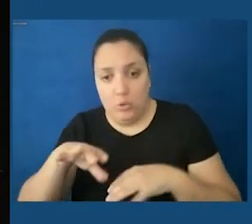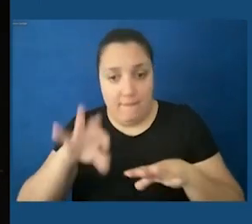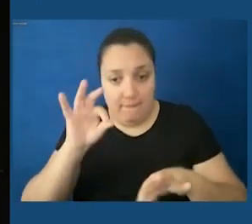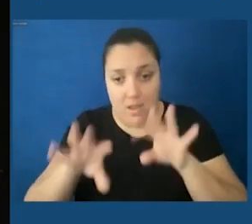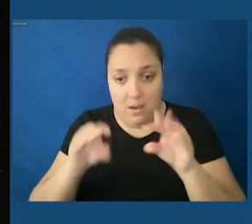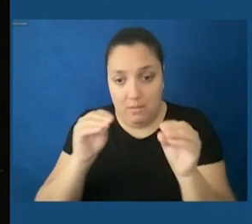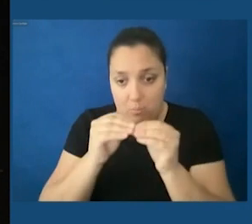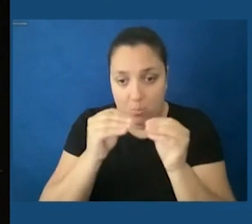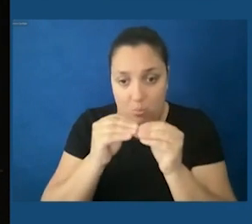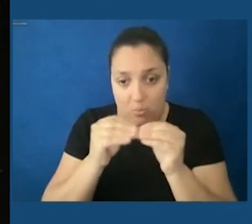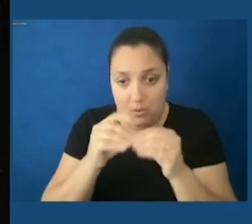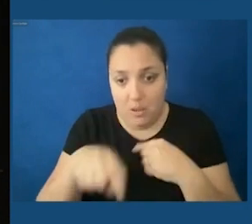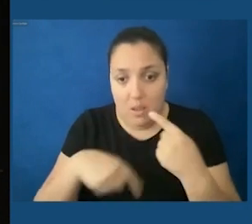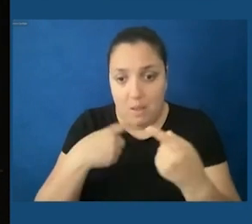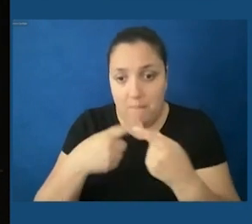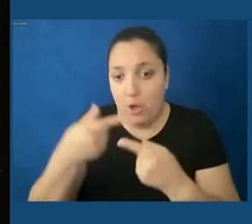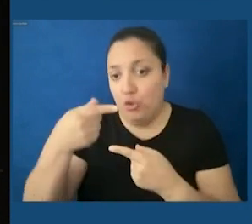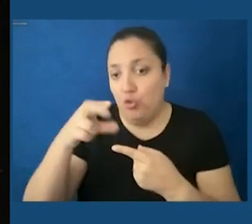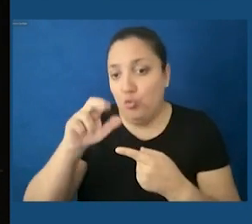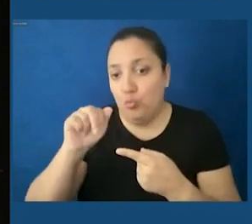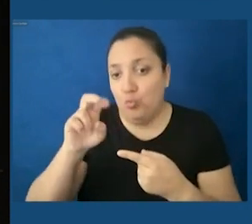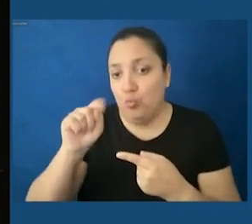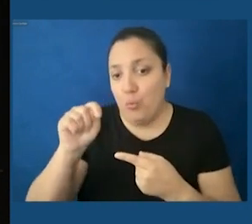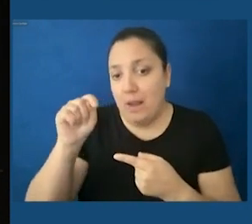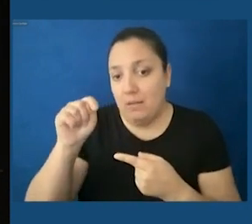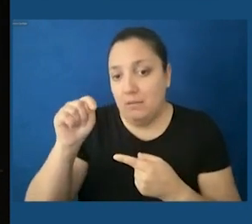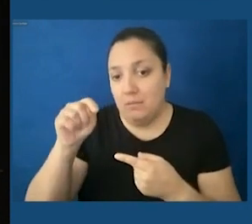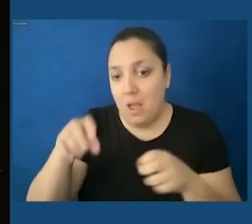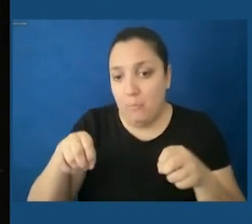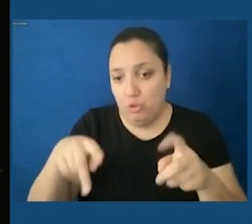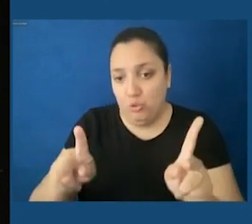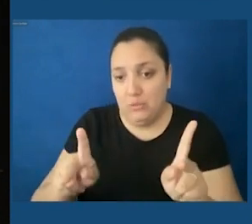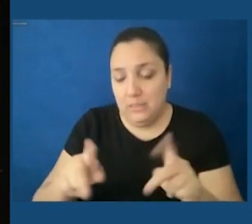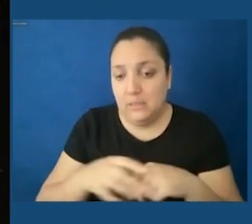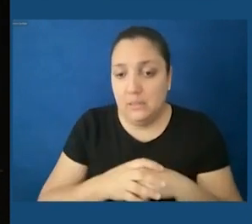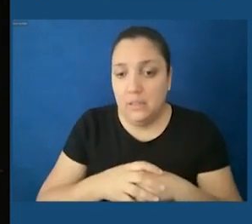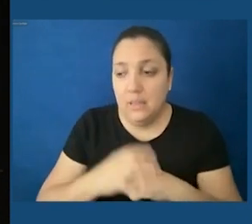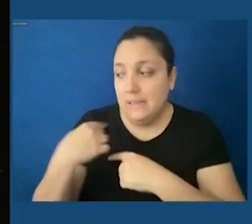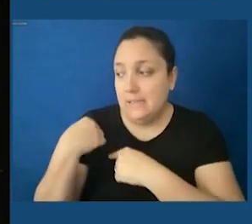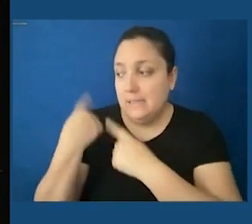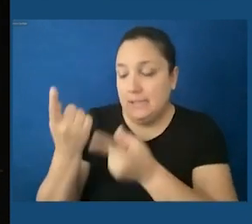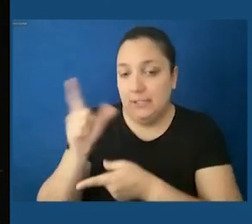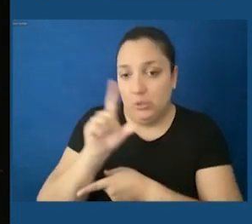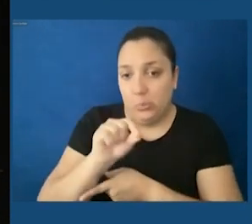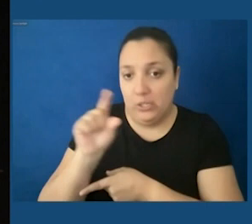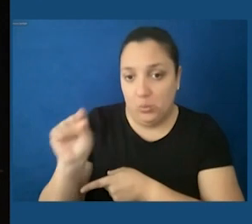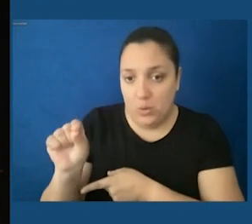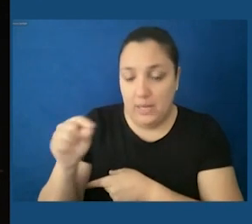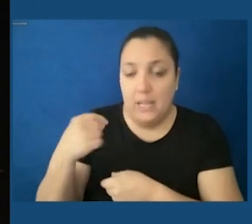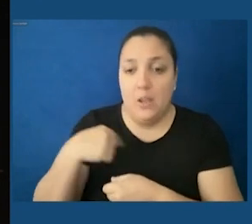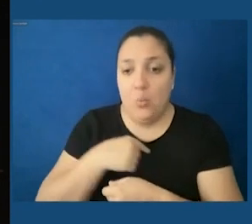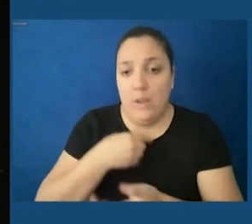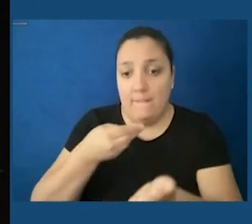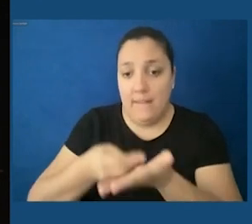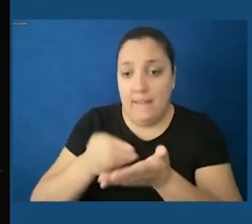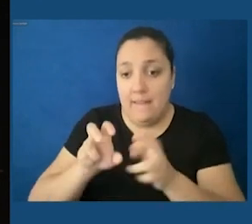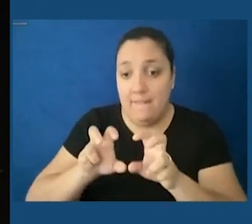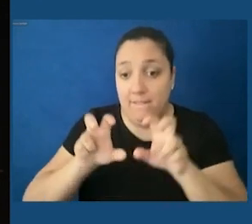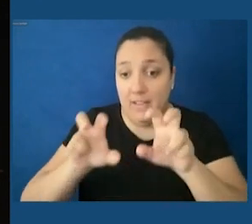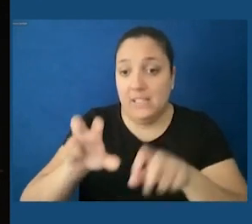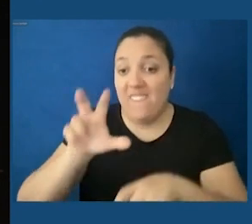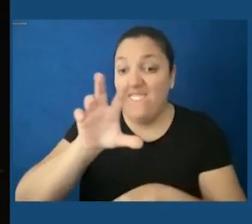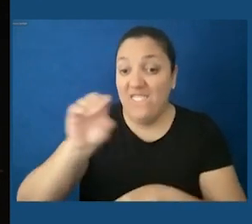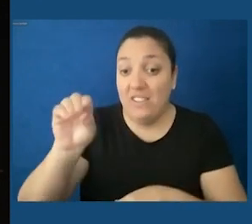our grant opportunities, but in terms of funding, since 2020, we have invested $50 million